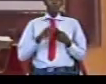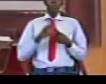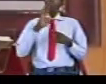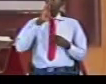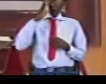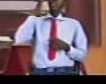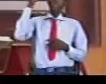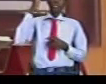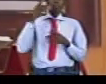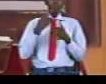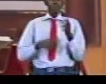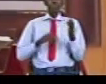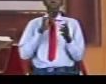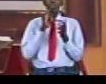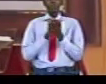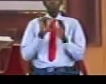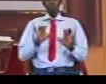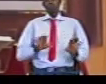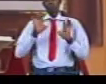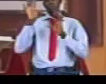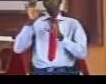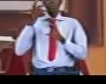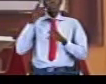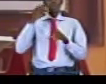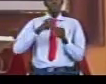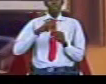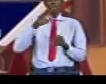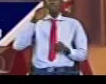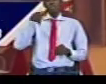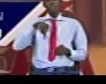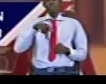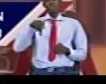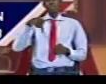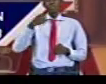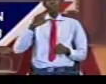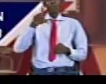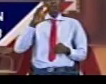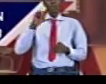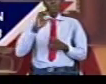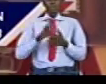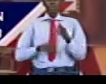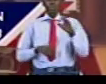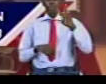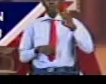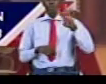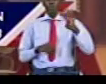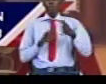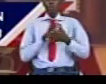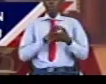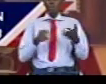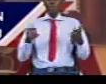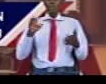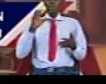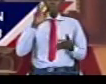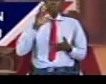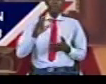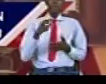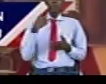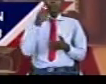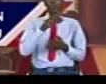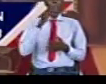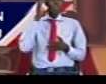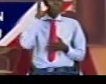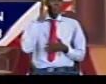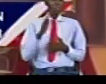chapter 24, Psalm 24, verse 3, who shall ascend into the hill of the Lord, or who shall